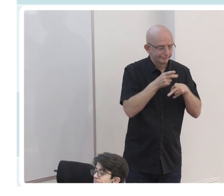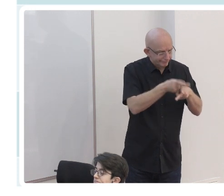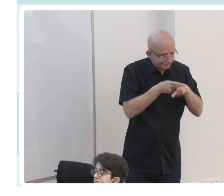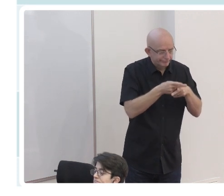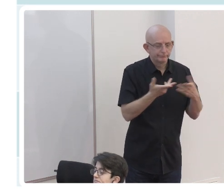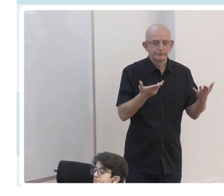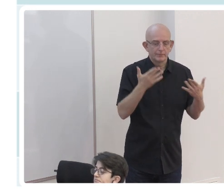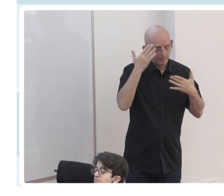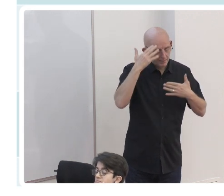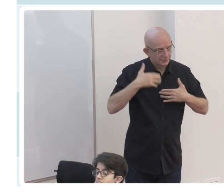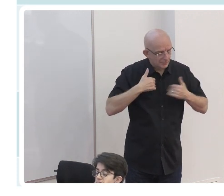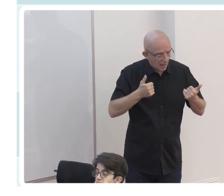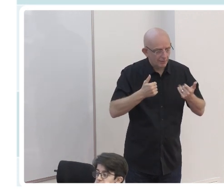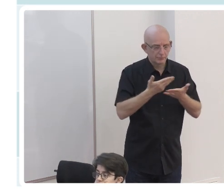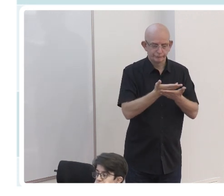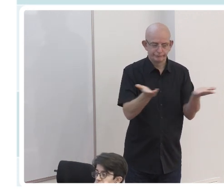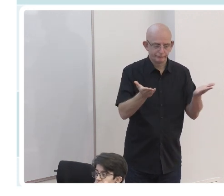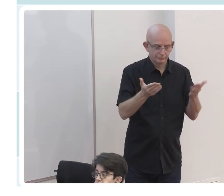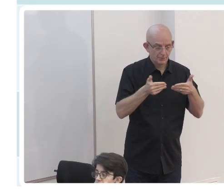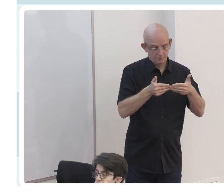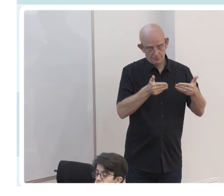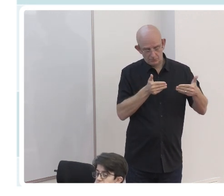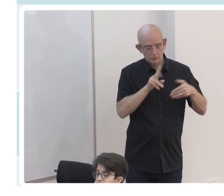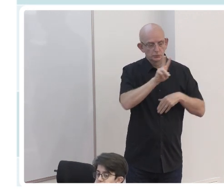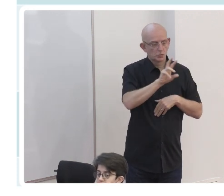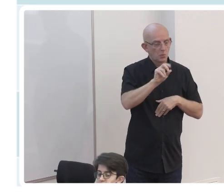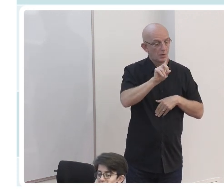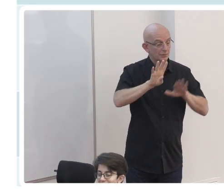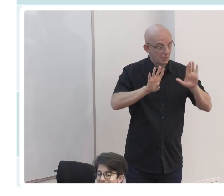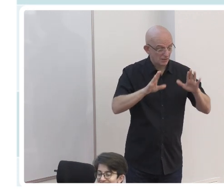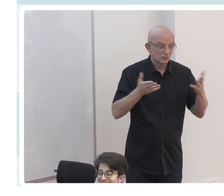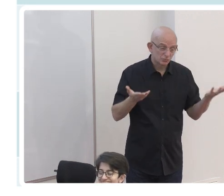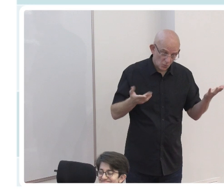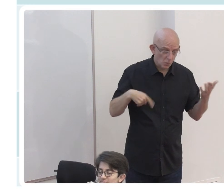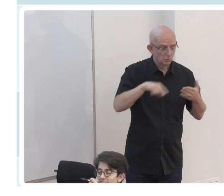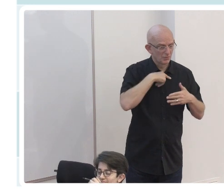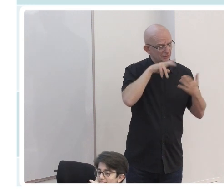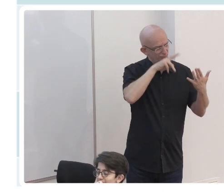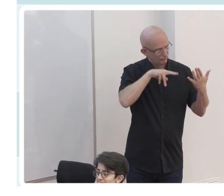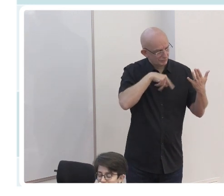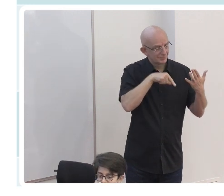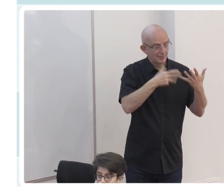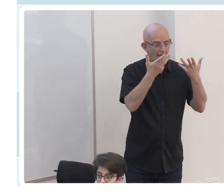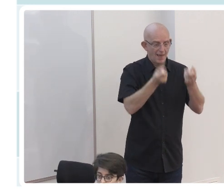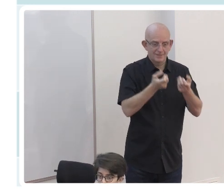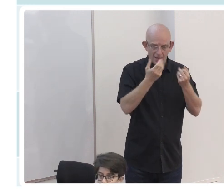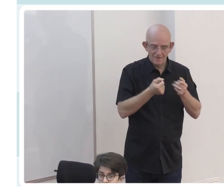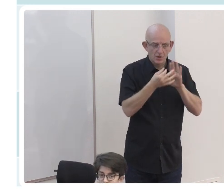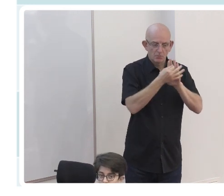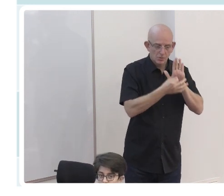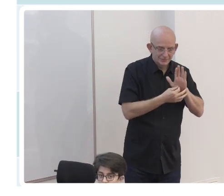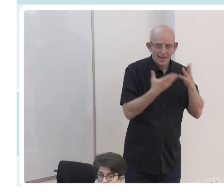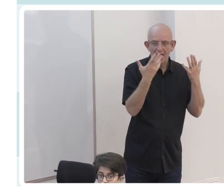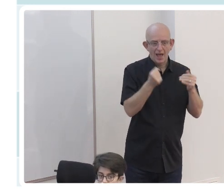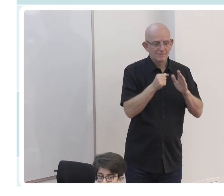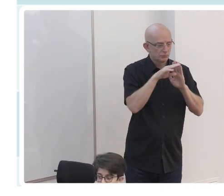at different policies and programs that exist within a country so that we can understand more broadly